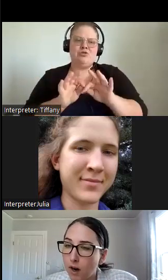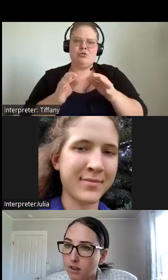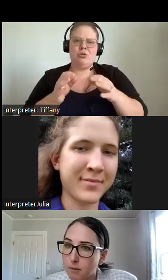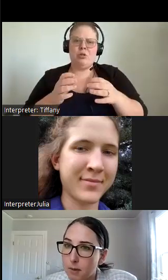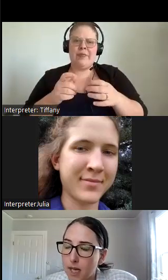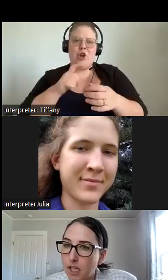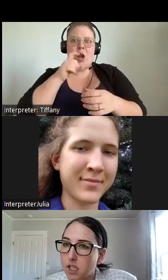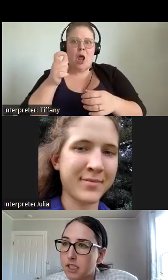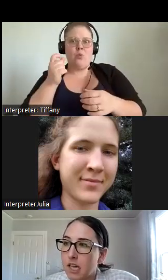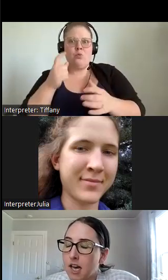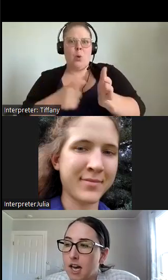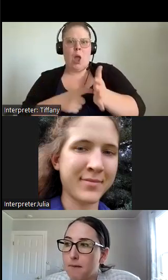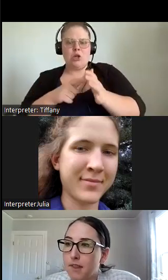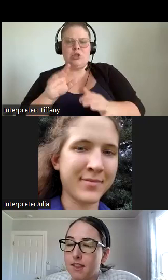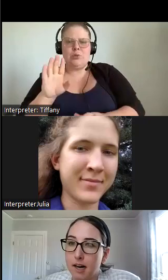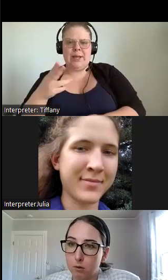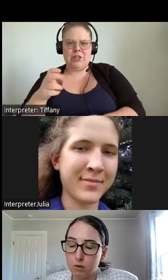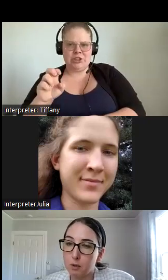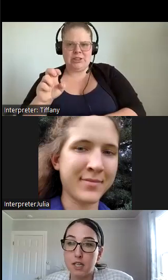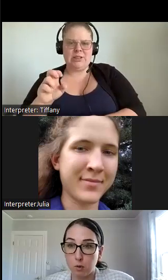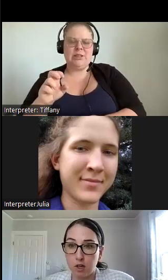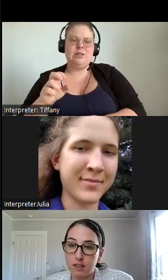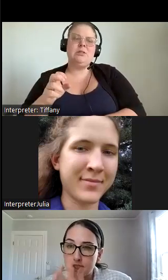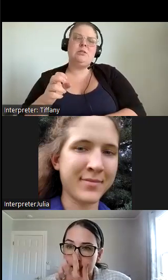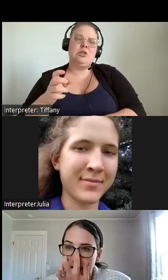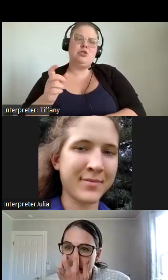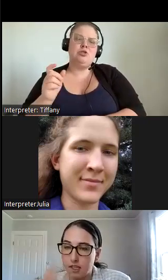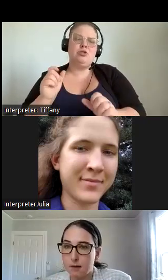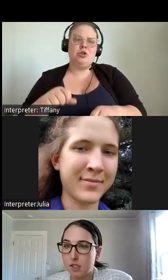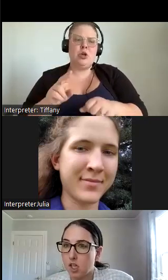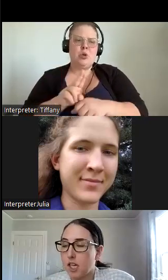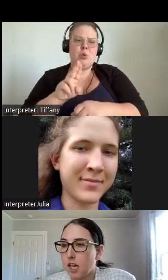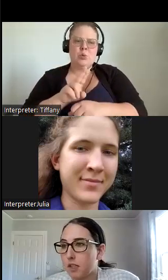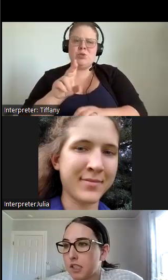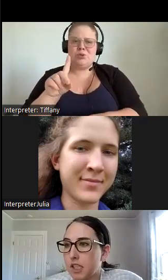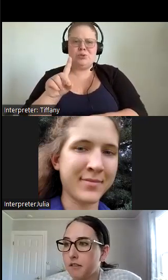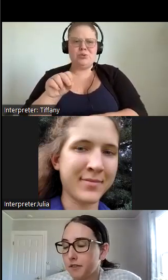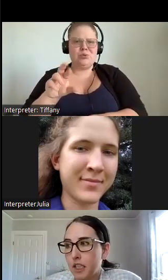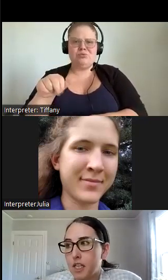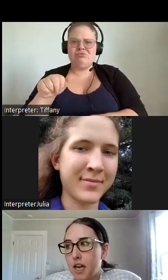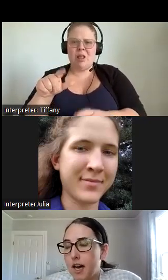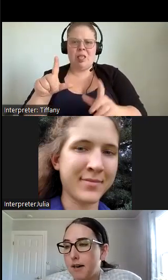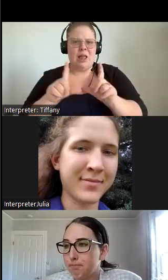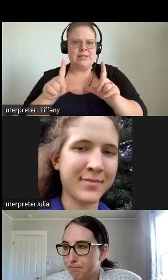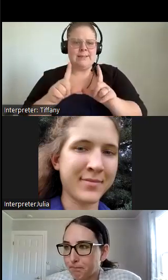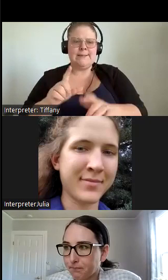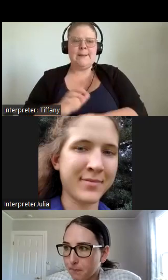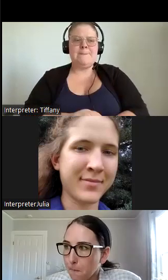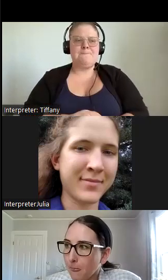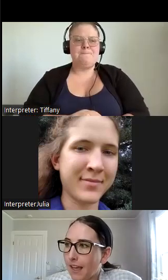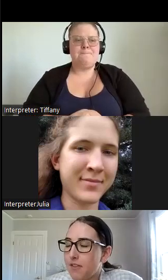aren't required to be BHEs, that could be a DORA license that they're demonstrating evidence of.